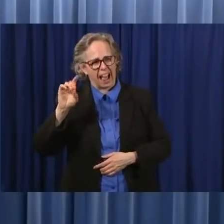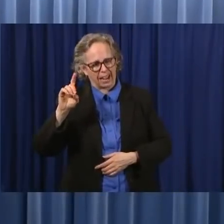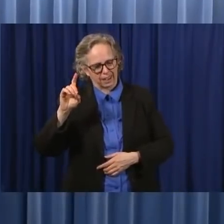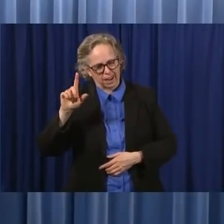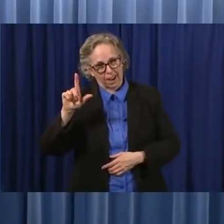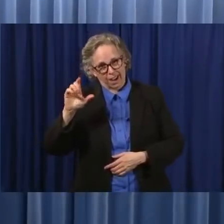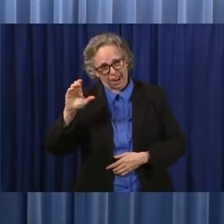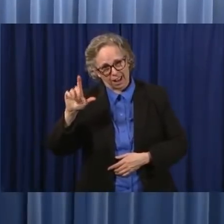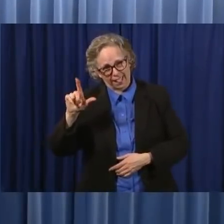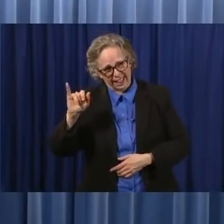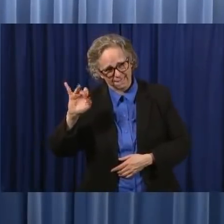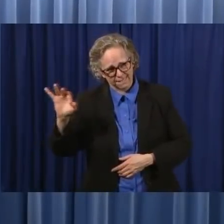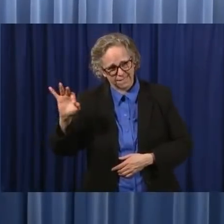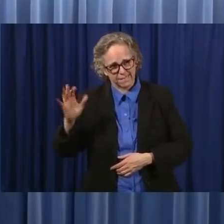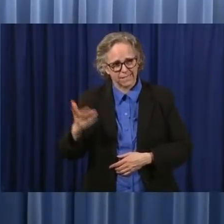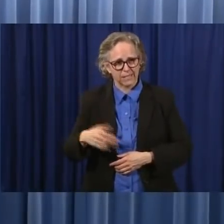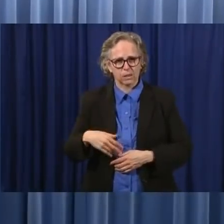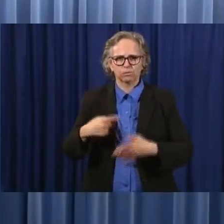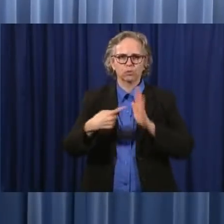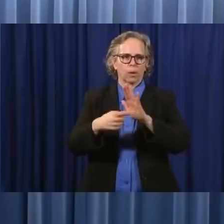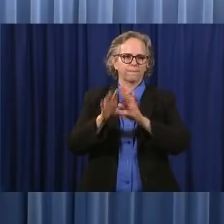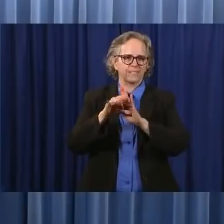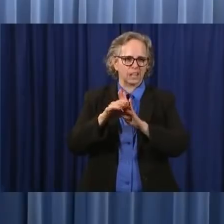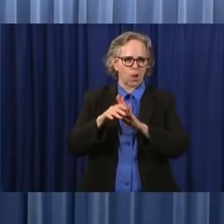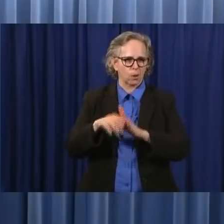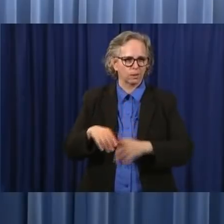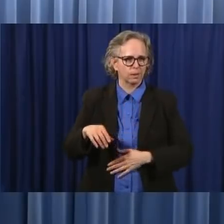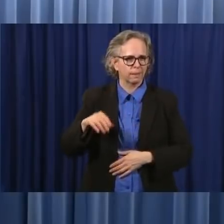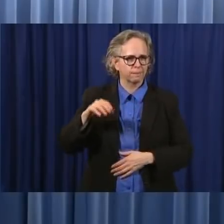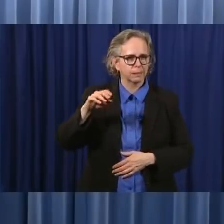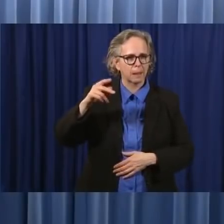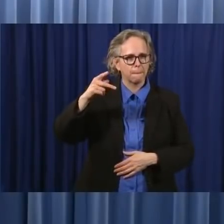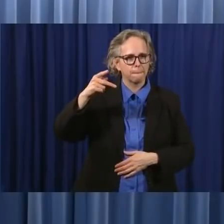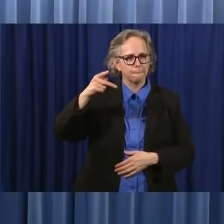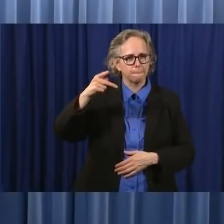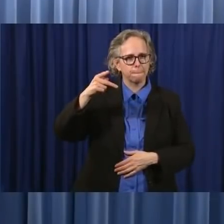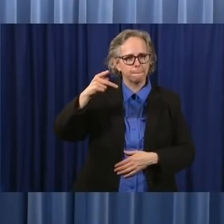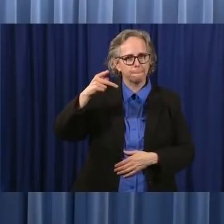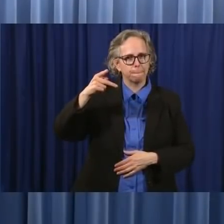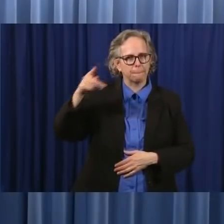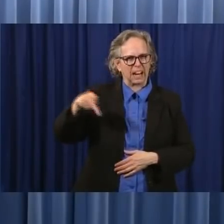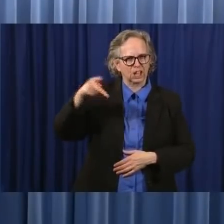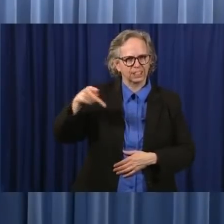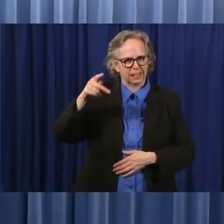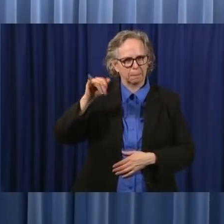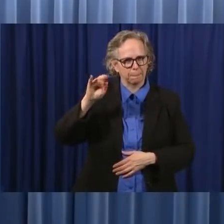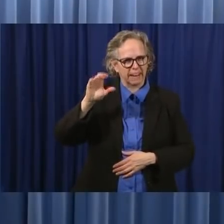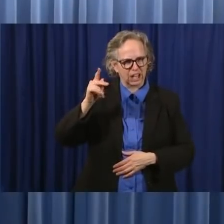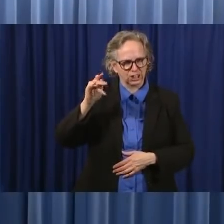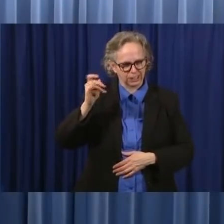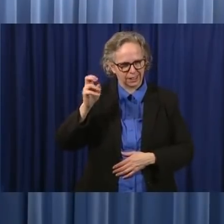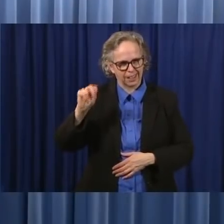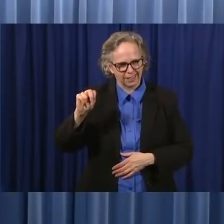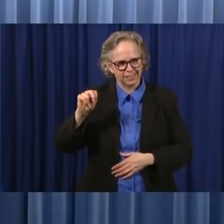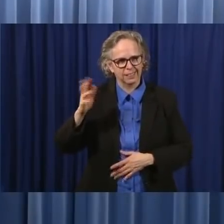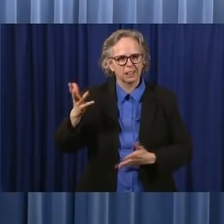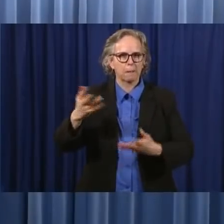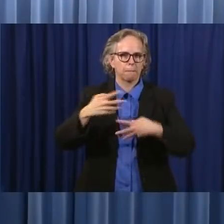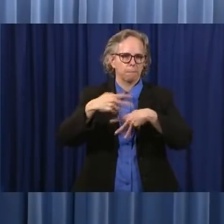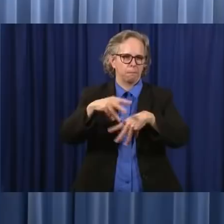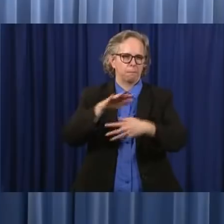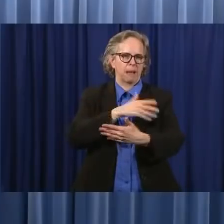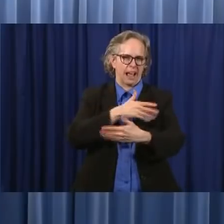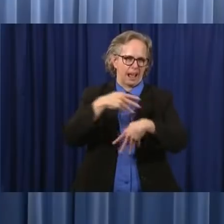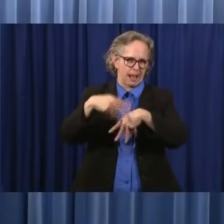Pinkerton Central High School marching bands in a virtual performance of their traditional music warm-up. So let's listen to their